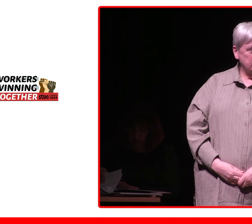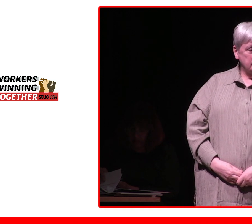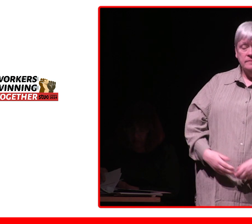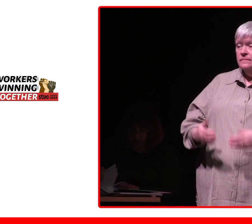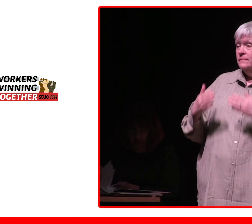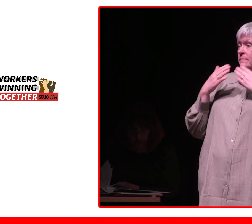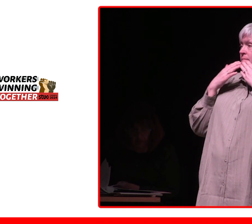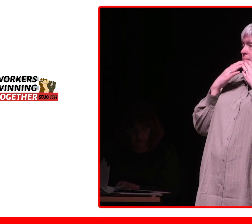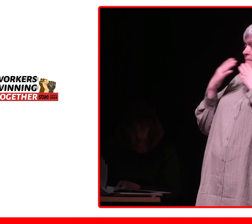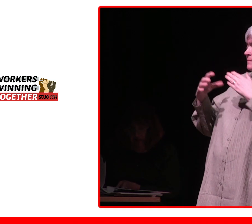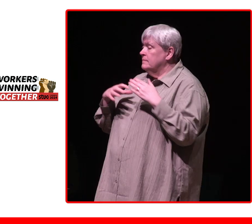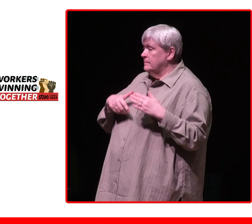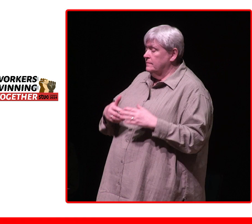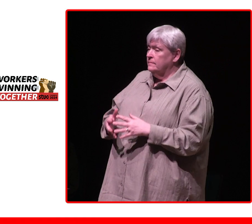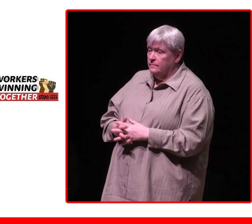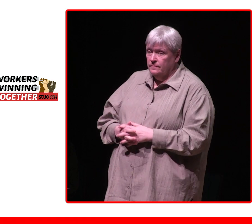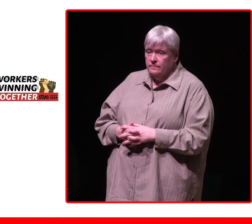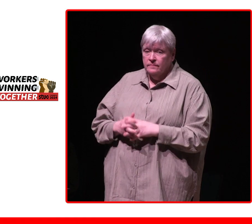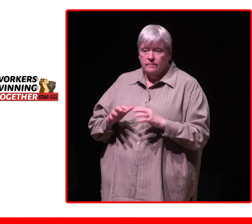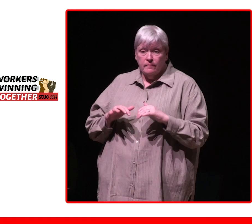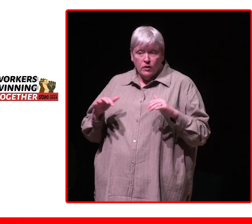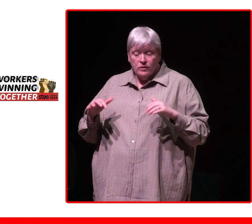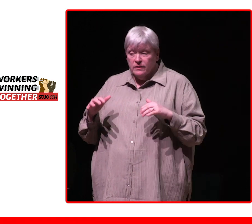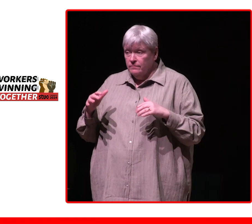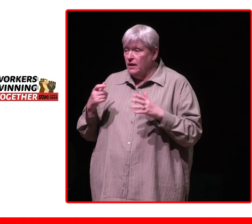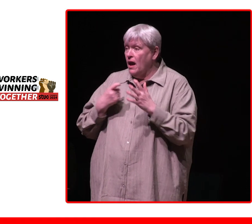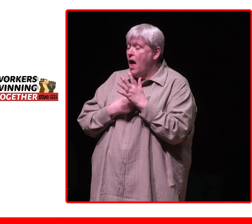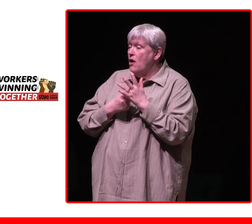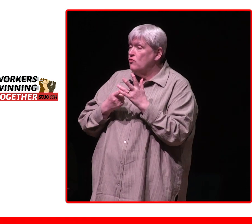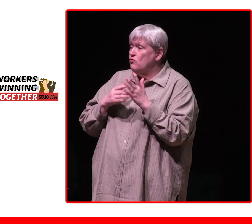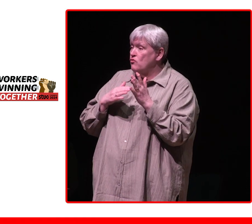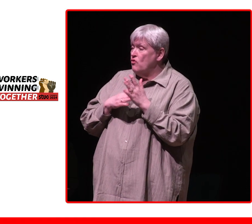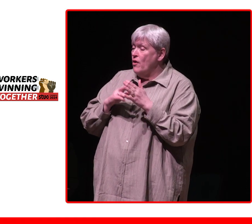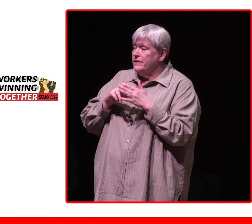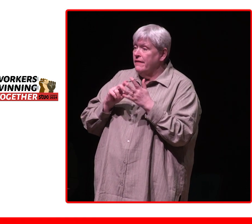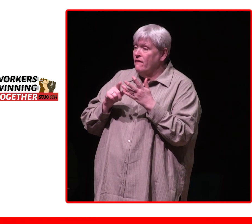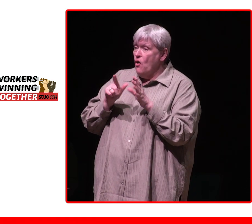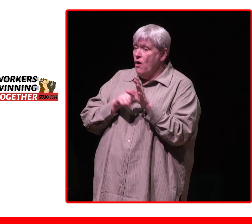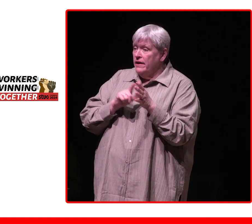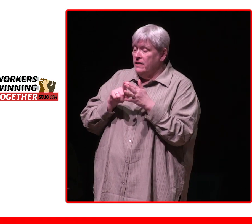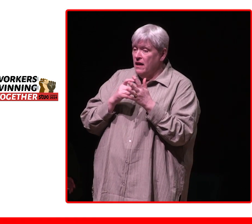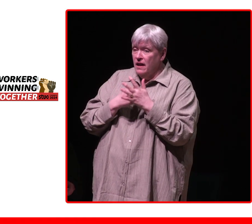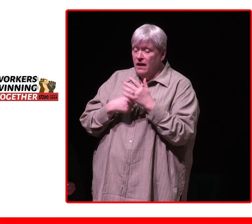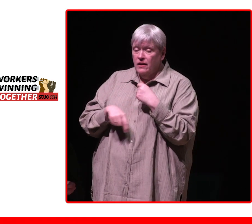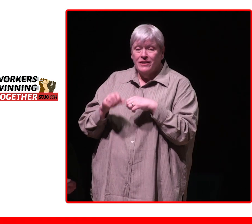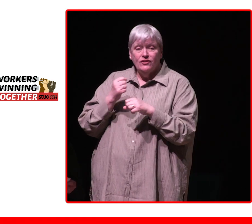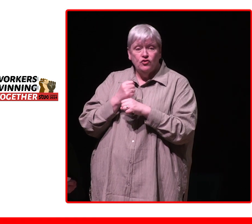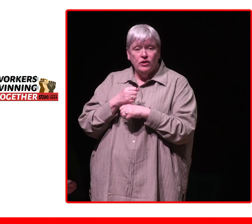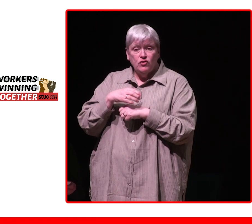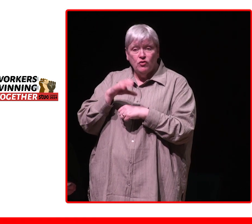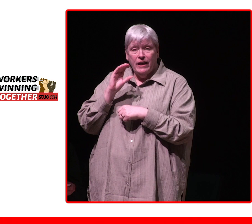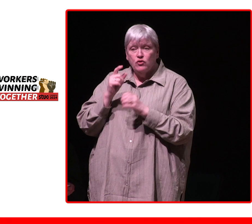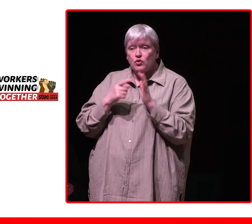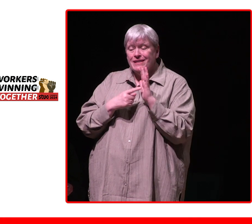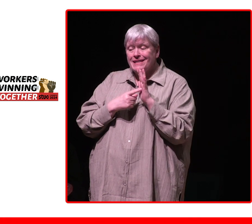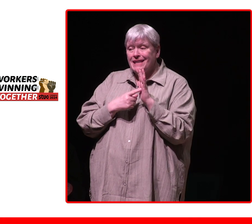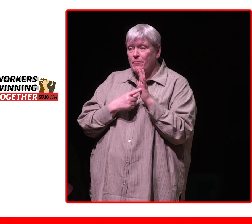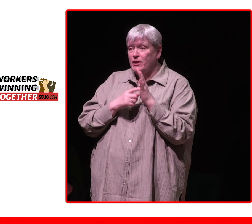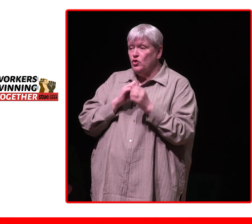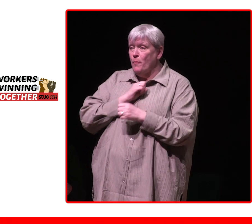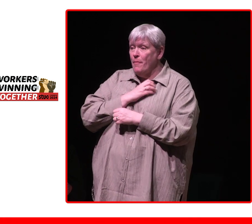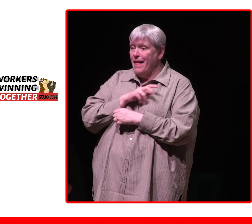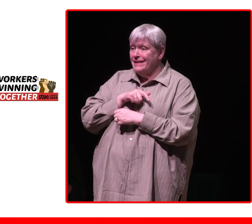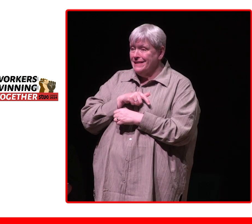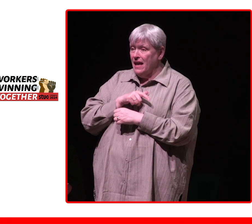Thank you, President. Congress, Rose Foyer, moving the General Council's statement on